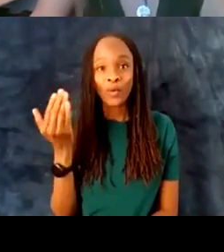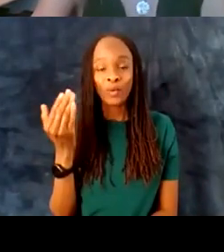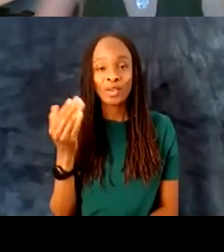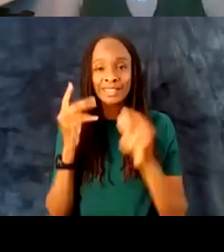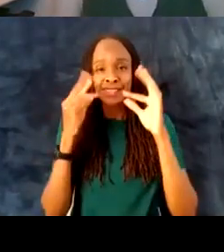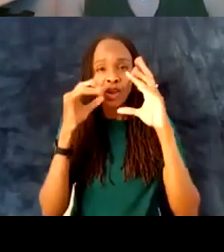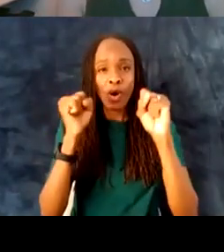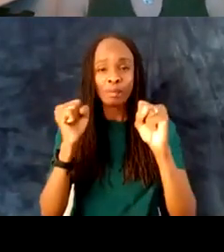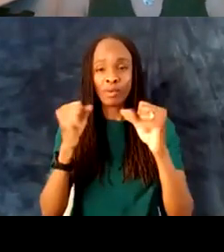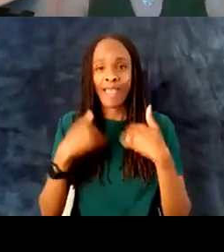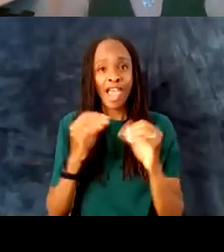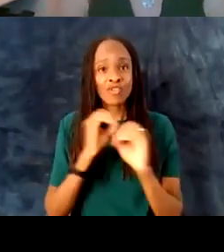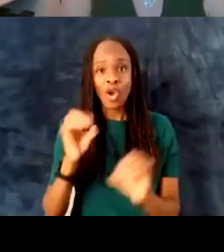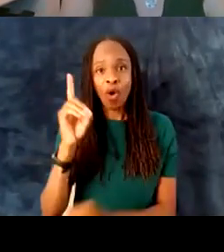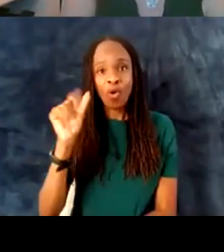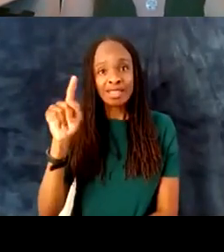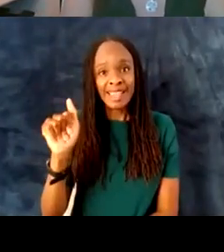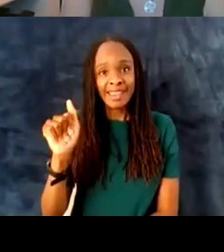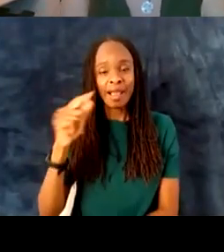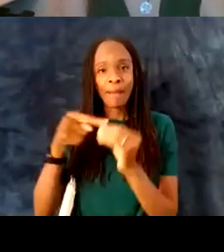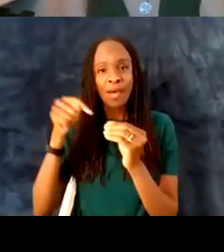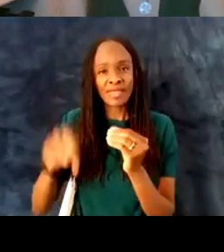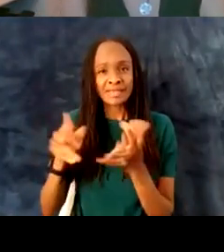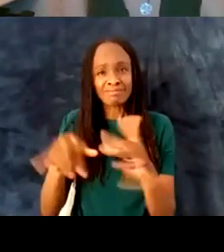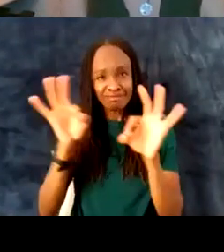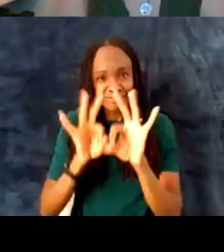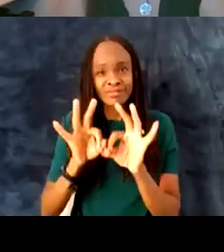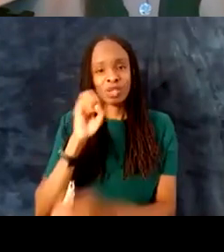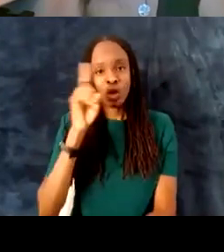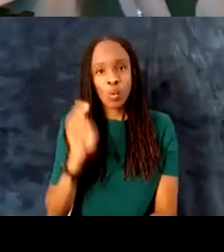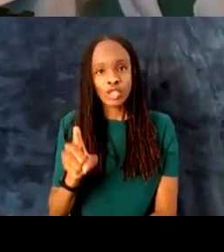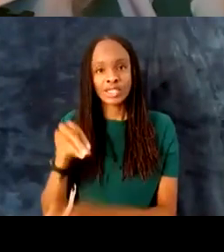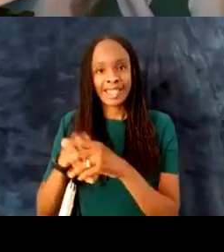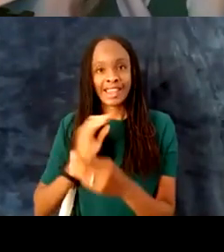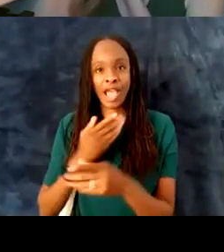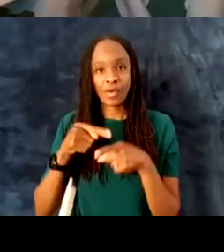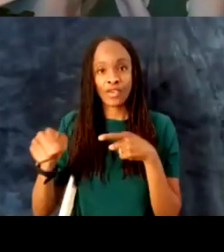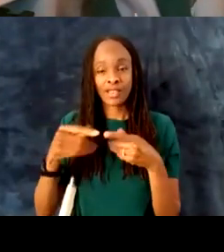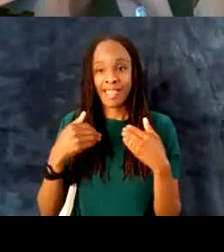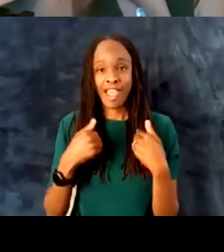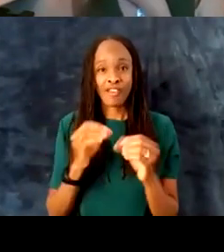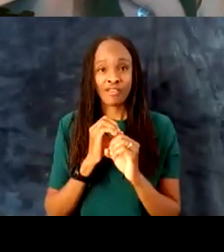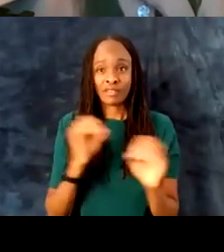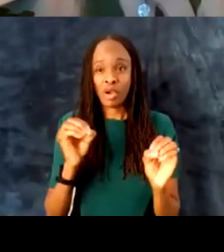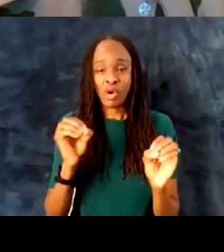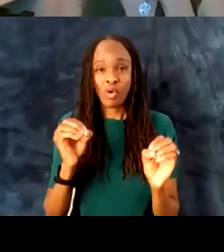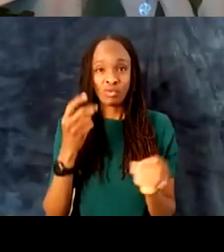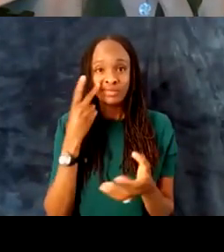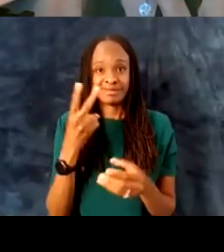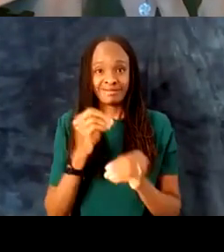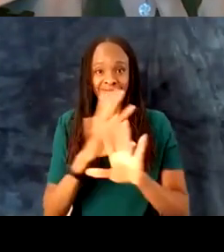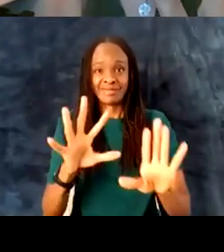that we actually have no data on this core question in our field, that we have no transparency around this. We all